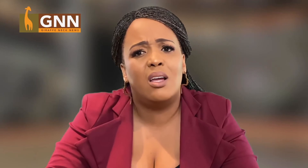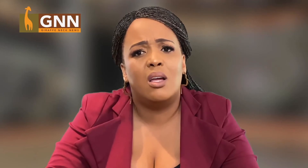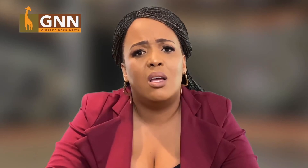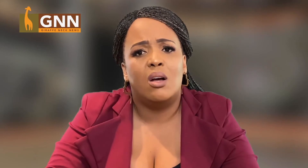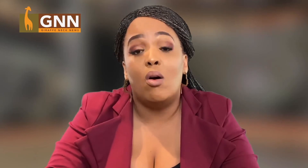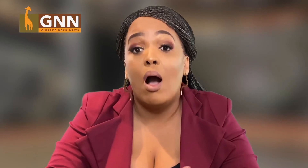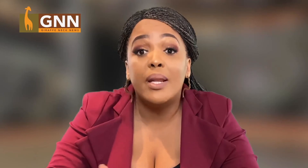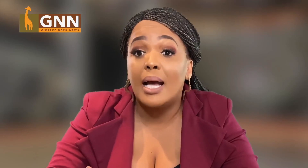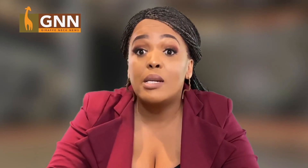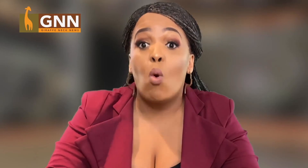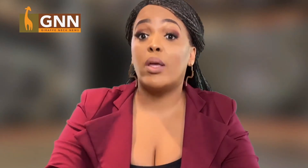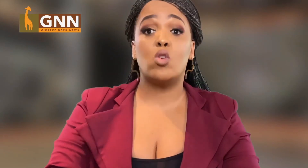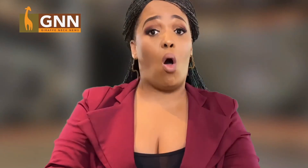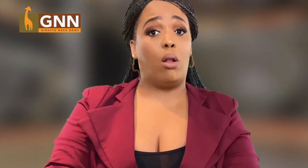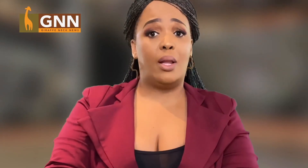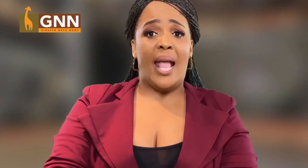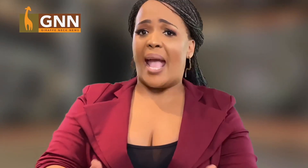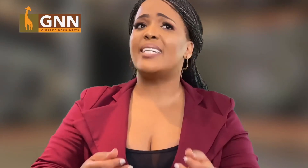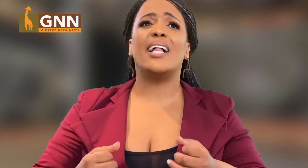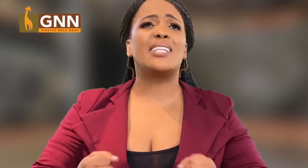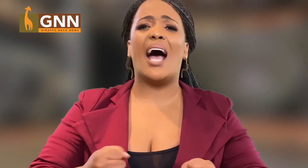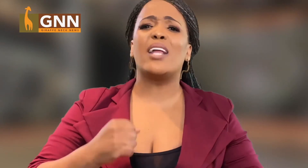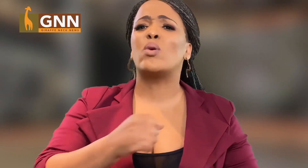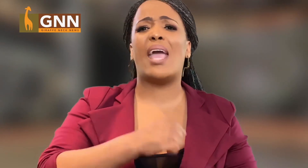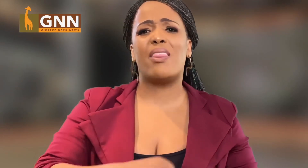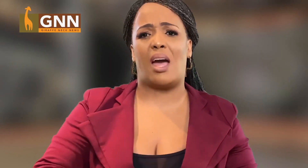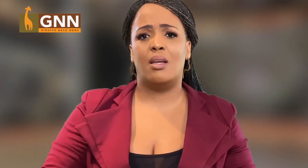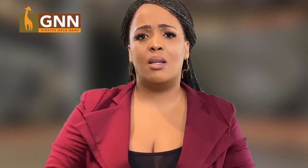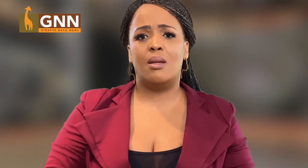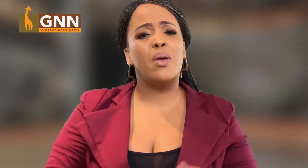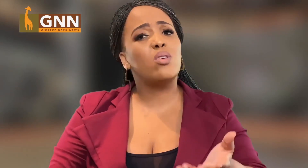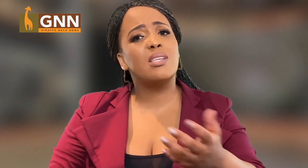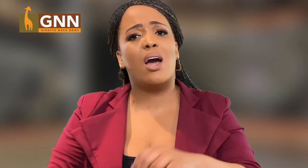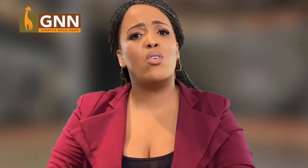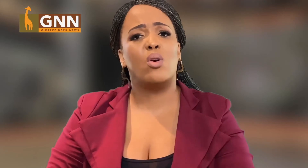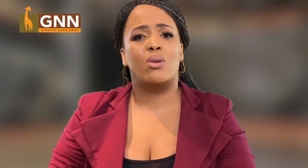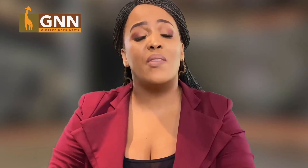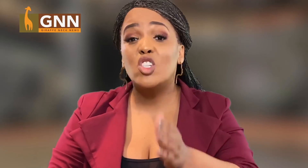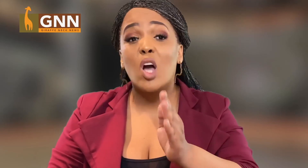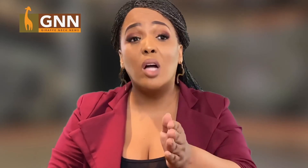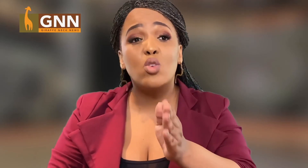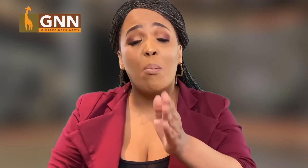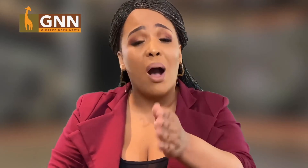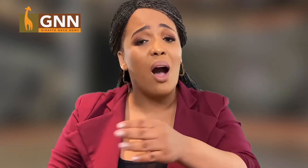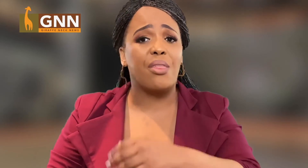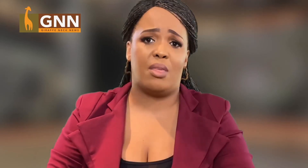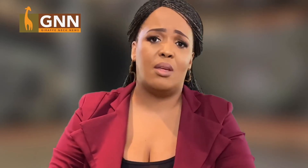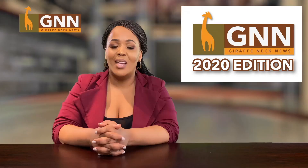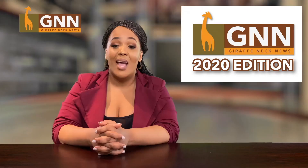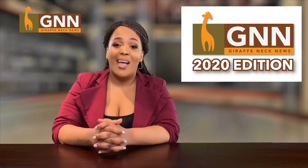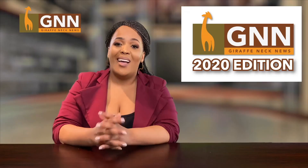wrestler? Or how about a country walking tall, head held high, together? Pick your scenario, then chart your